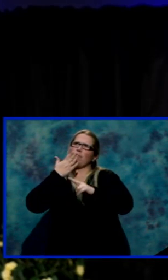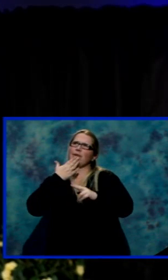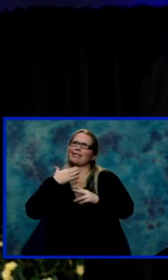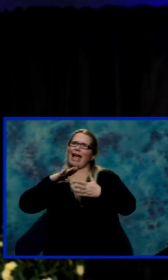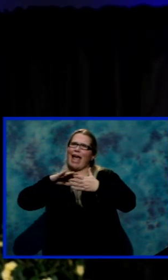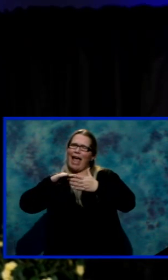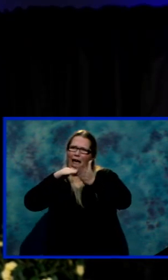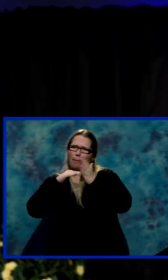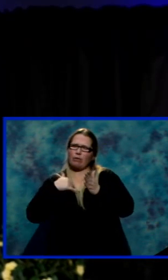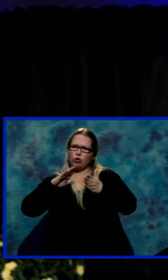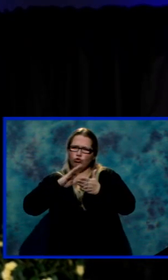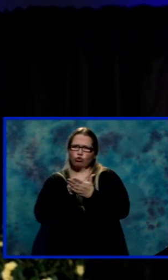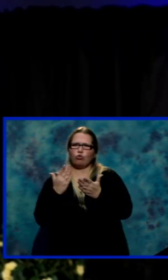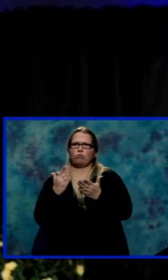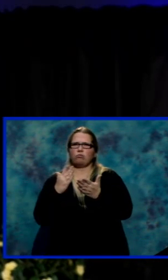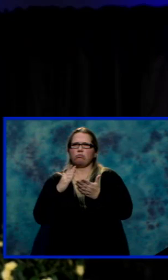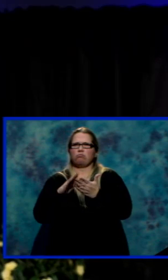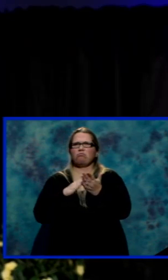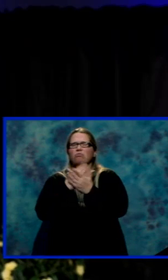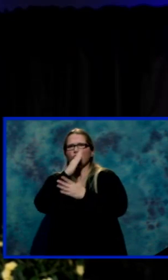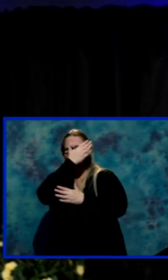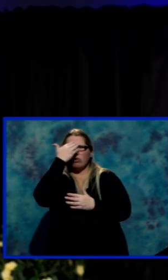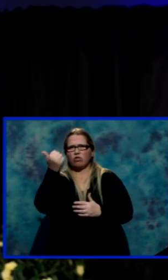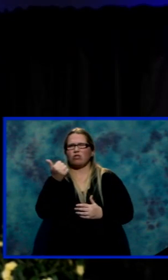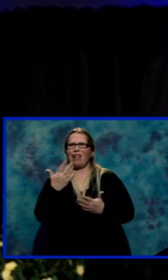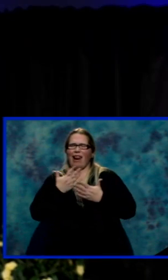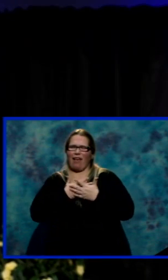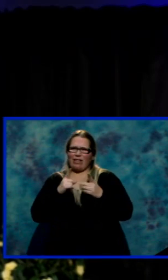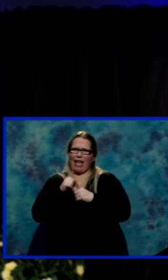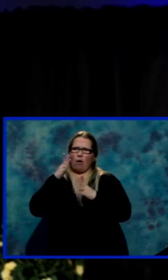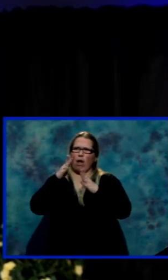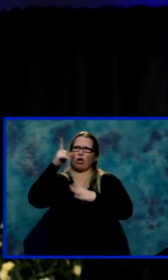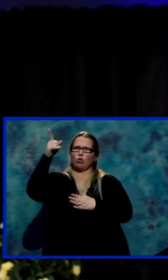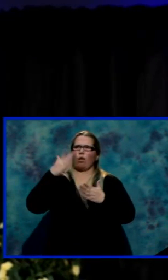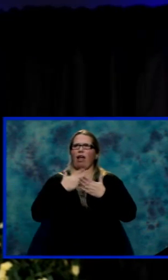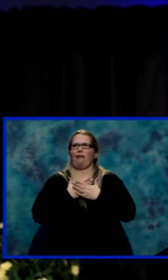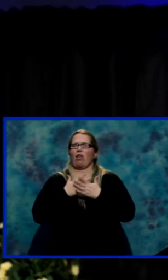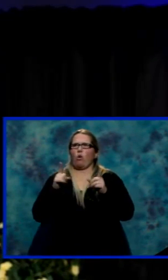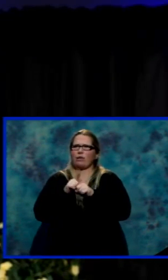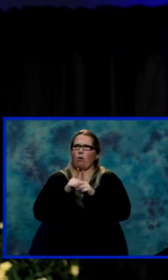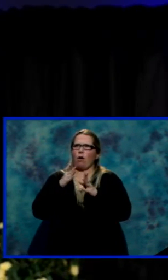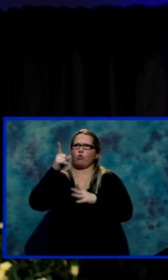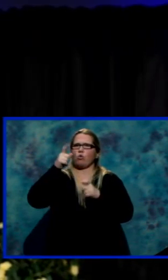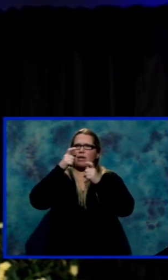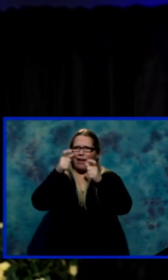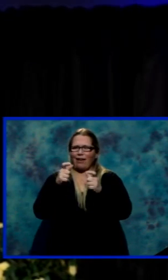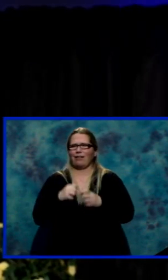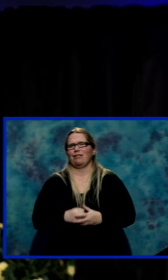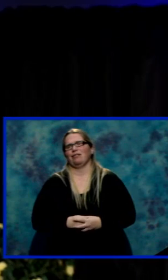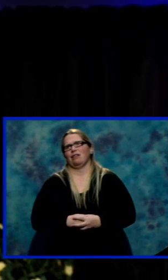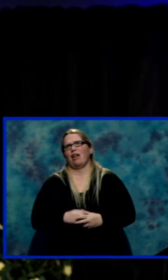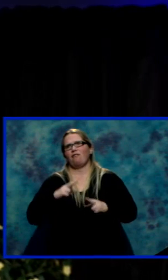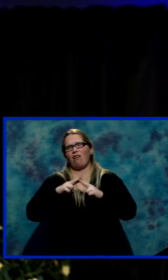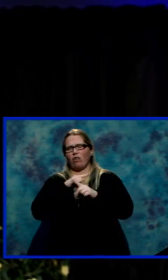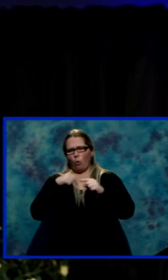be truly converted Christians. Help us to love as you love and to care as you cared. And Father, today as we